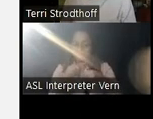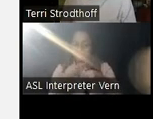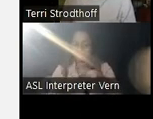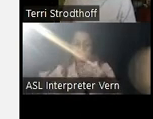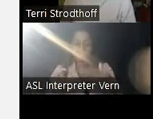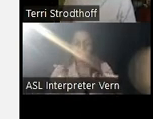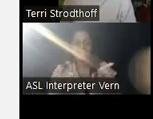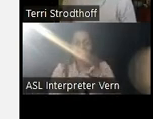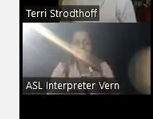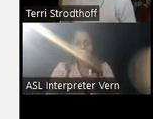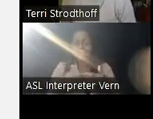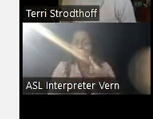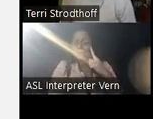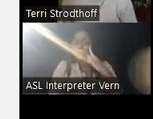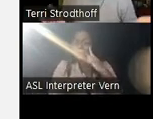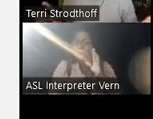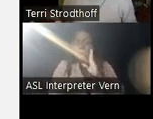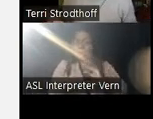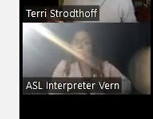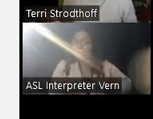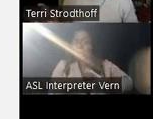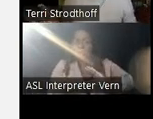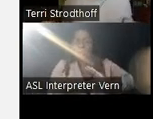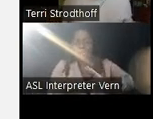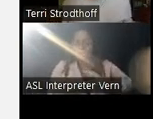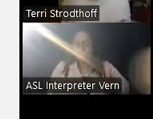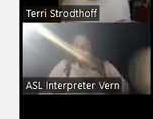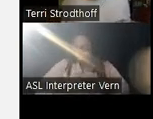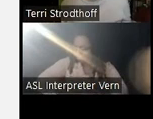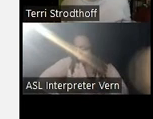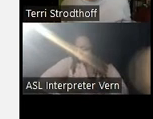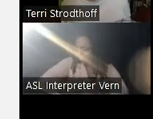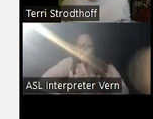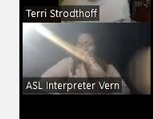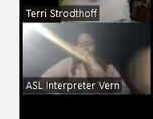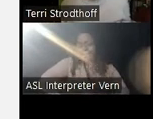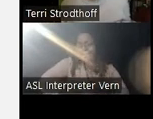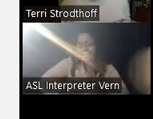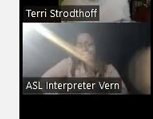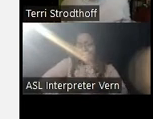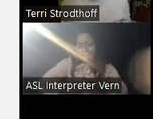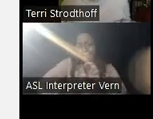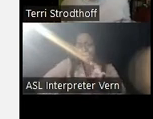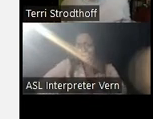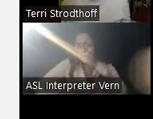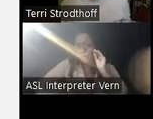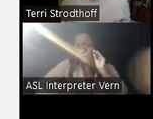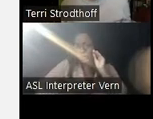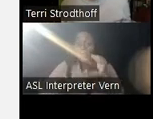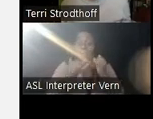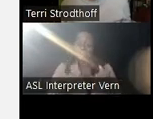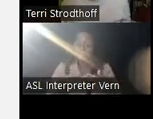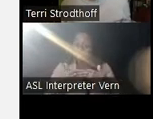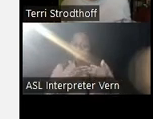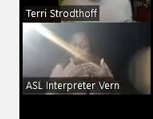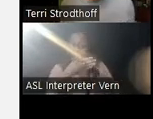envisioned holding in your hand, just open, innocent, and ready and eager to learn. A baby dropping into that environment.